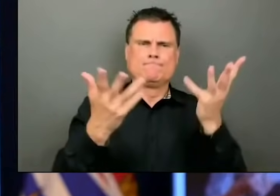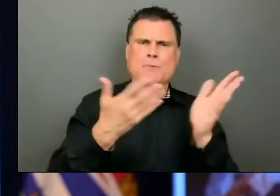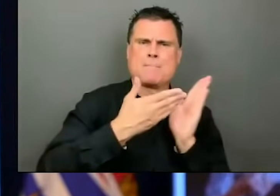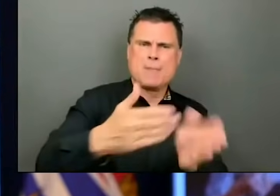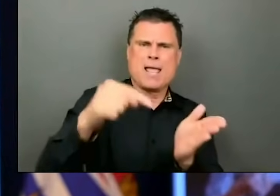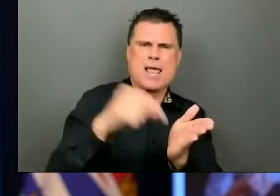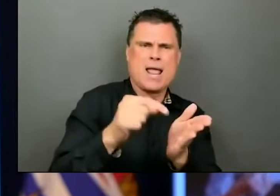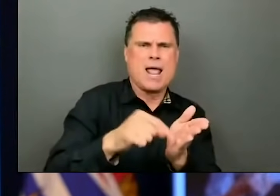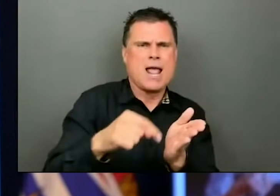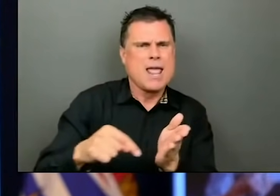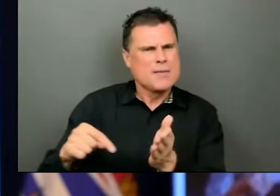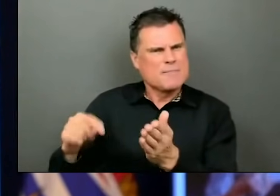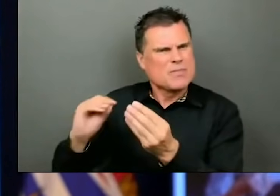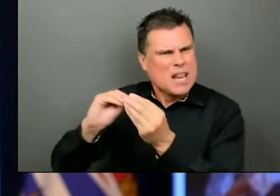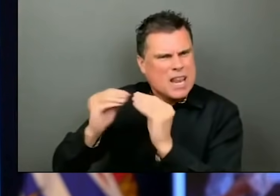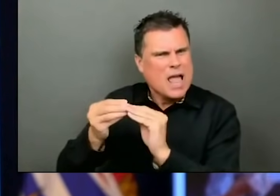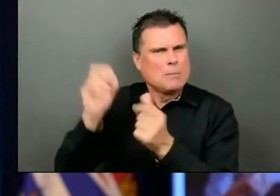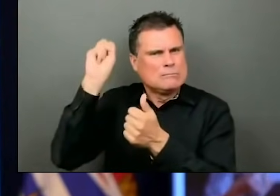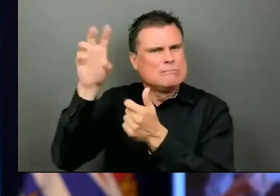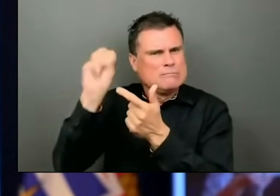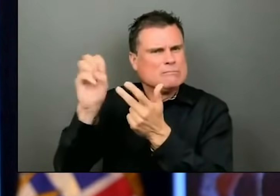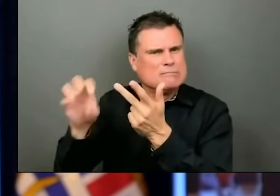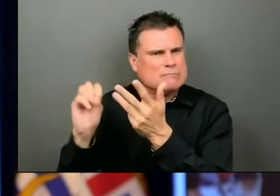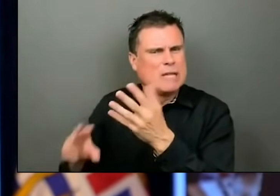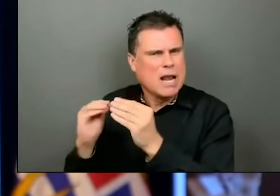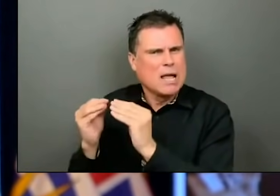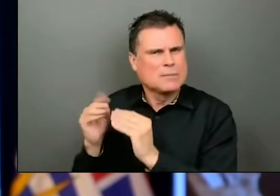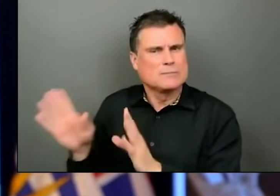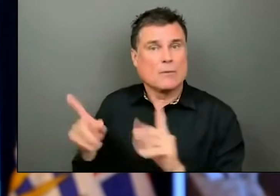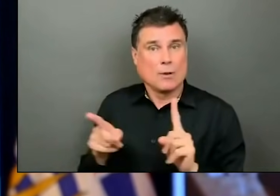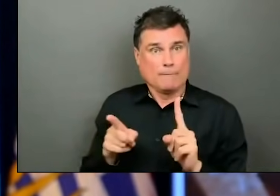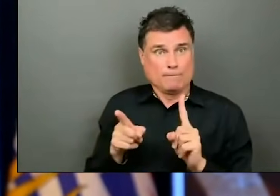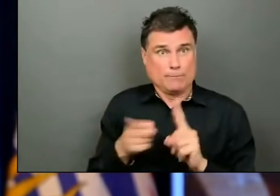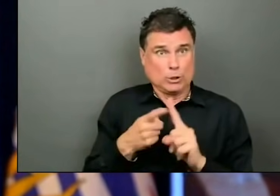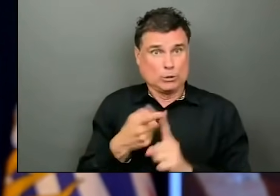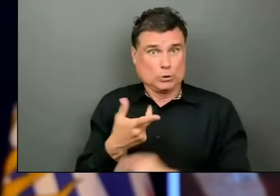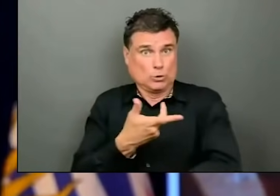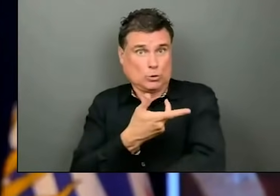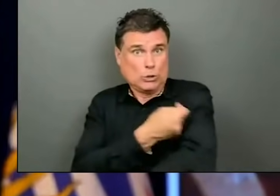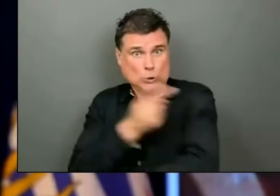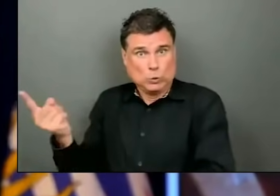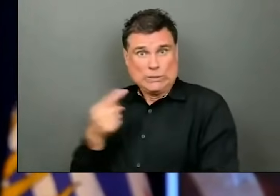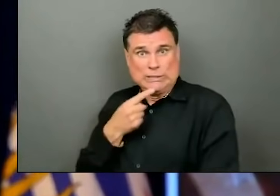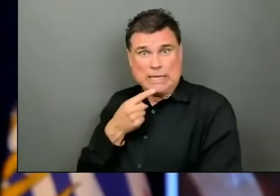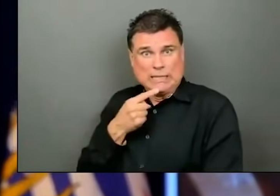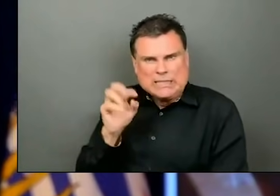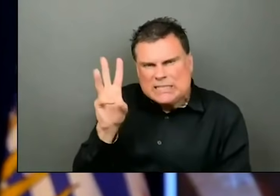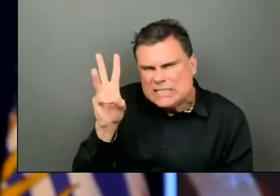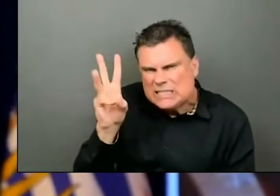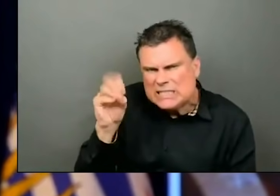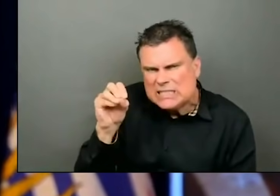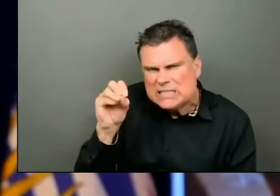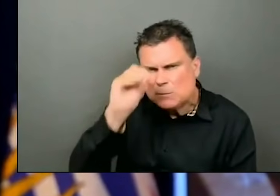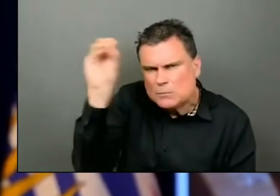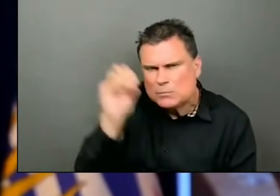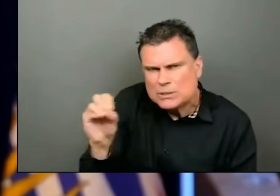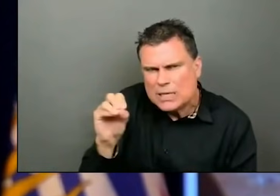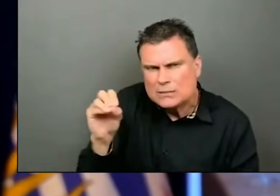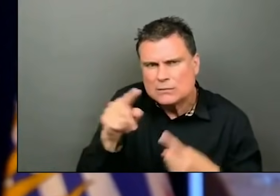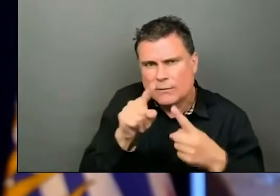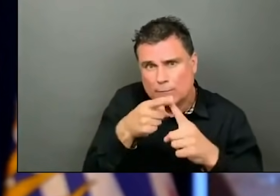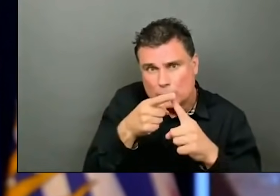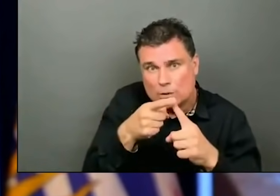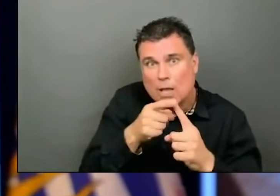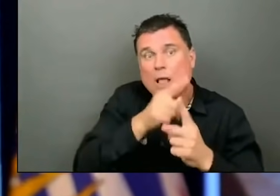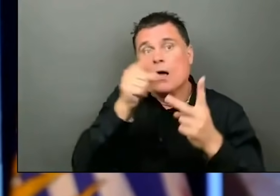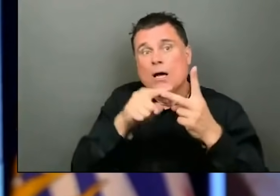in there is first dose vaccination. So when you talk about 60% or 65% or 70%, I